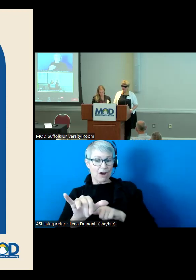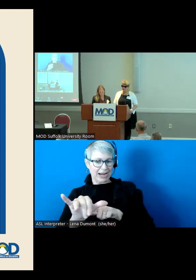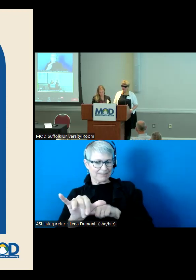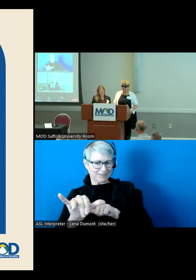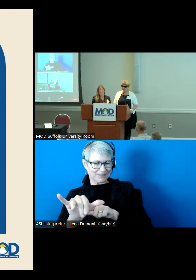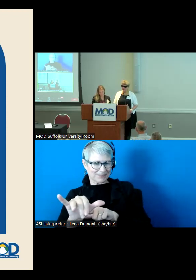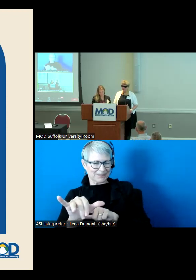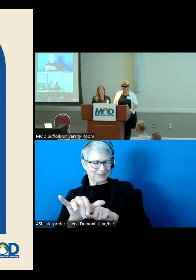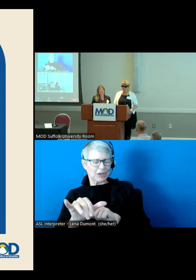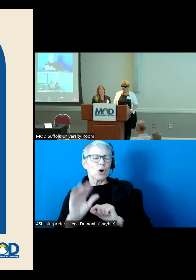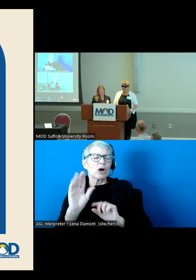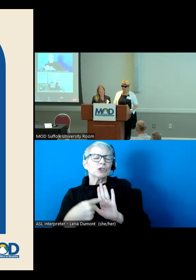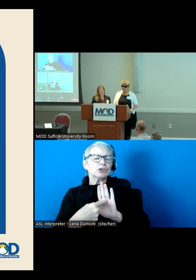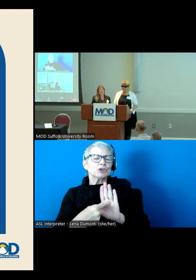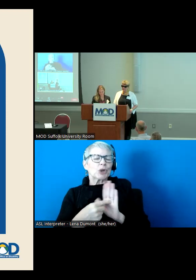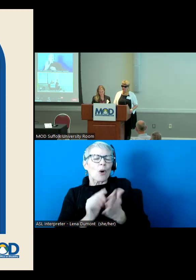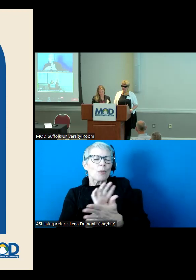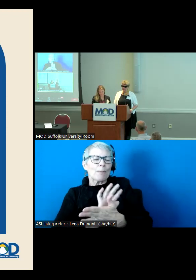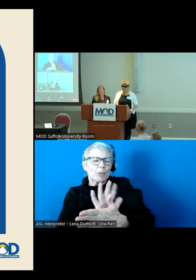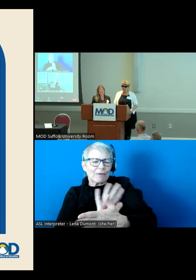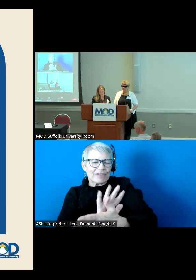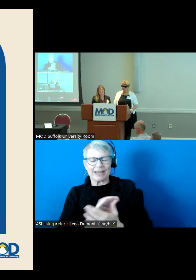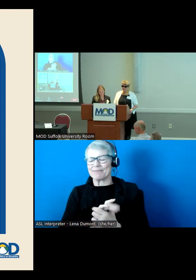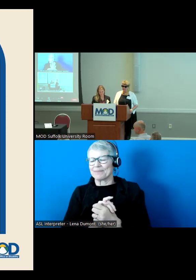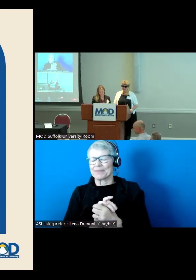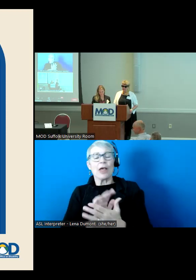Tom Hopkins' life around advocacy.